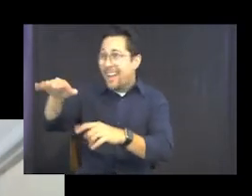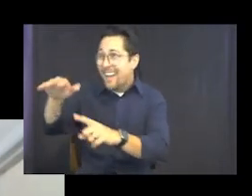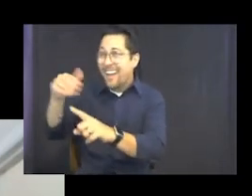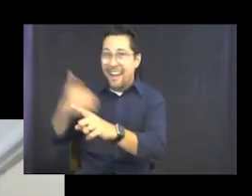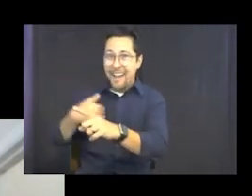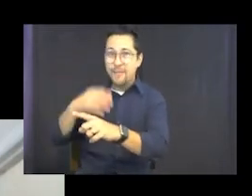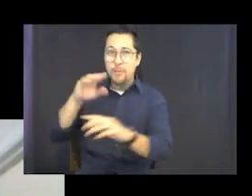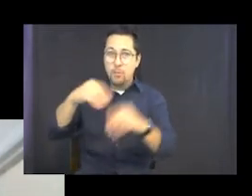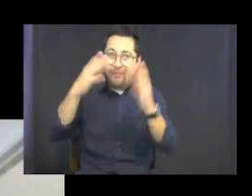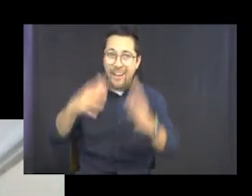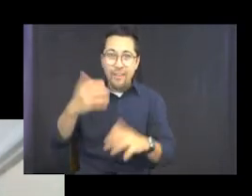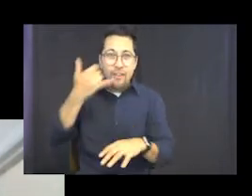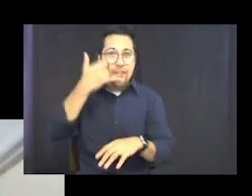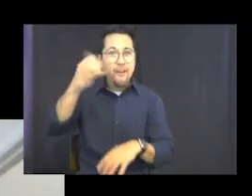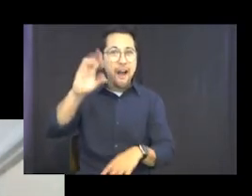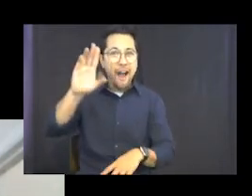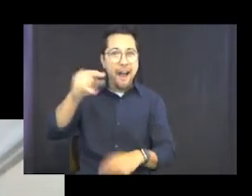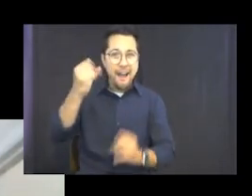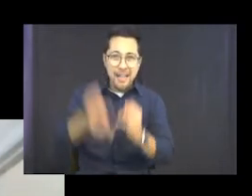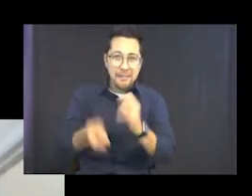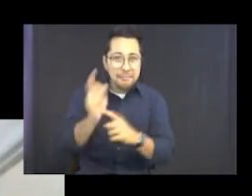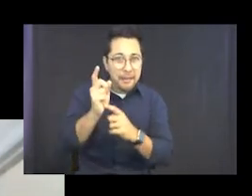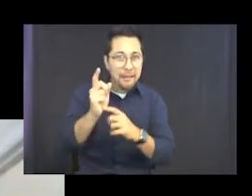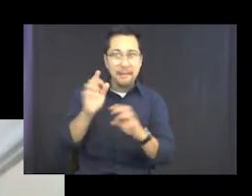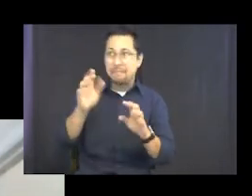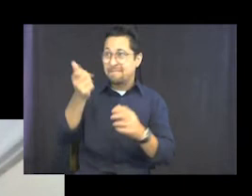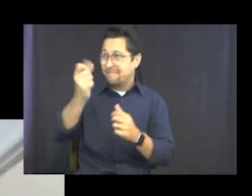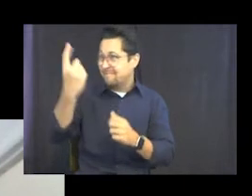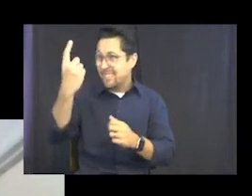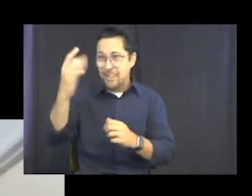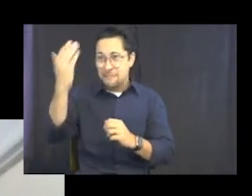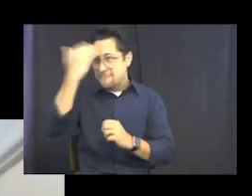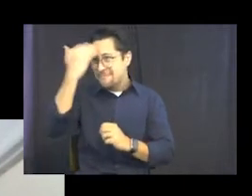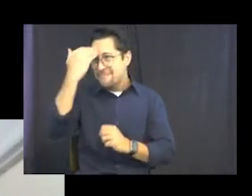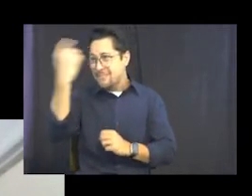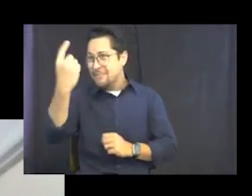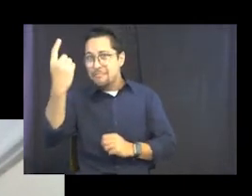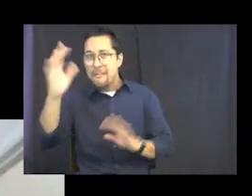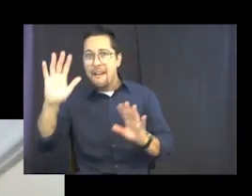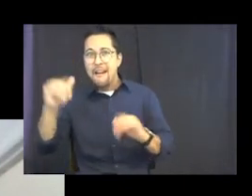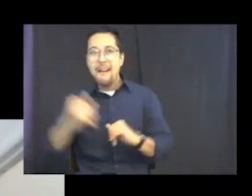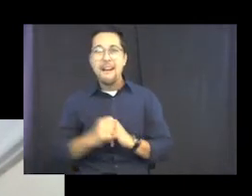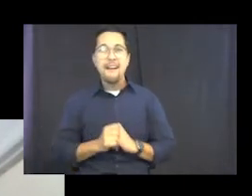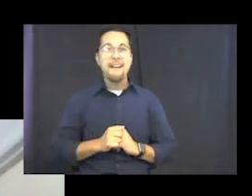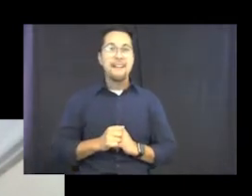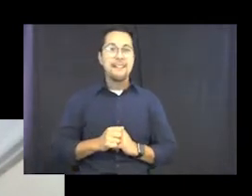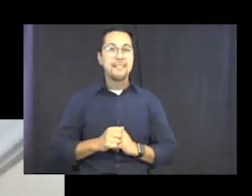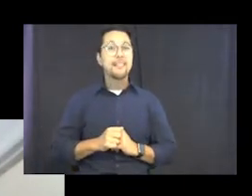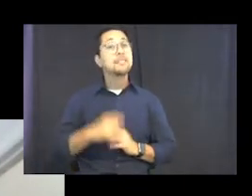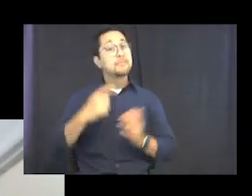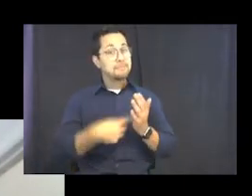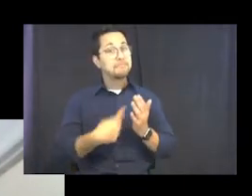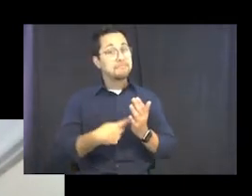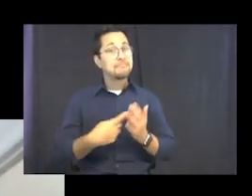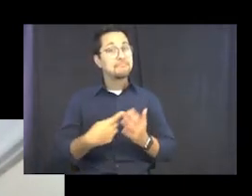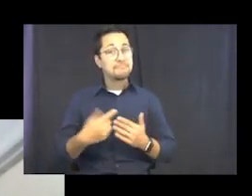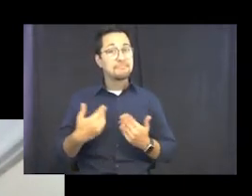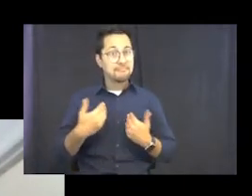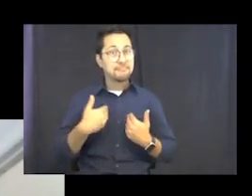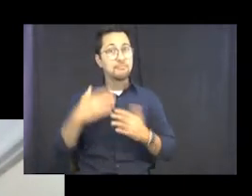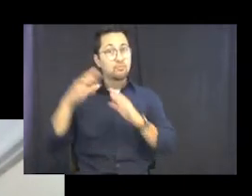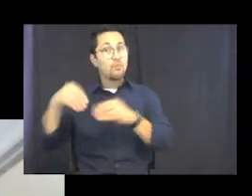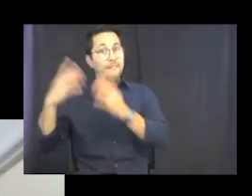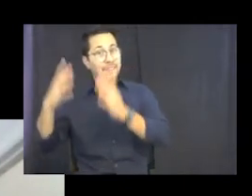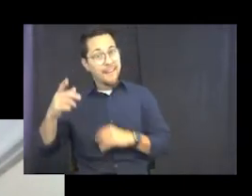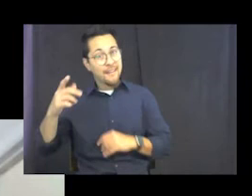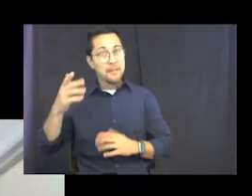had a provider that called out last minute. Does anybody know somebody? Um, and sometimes I have a provider